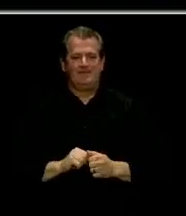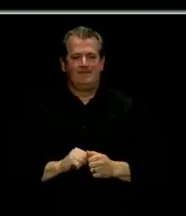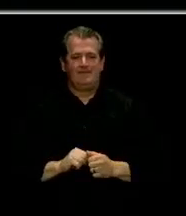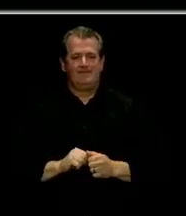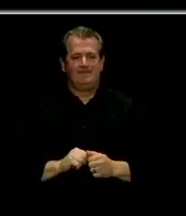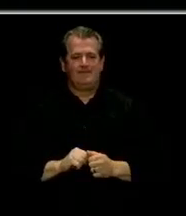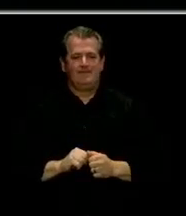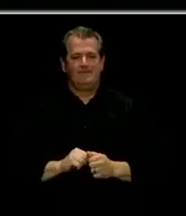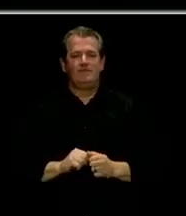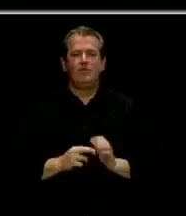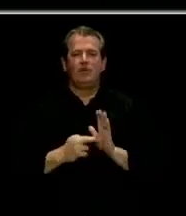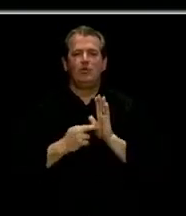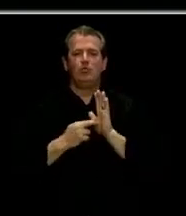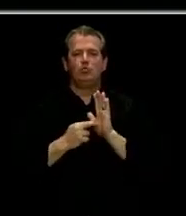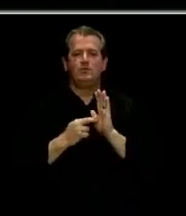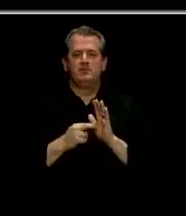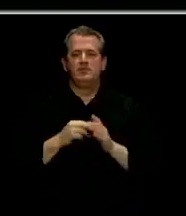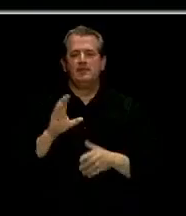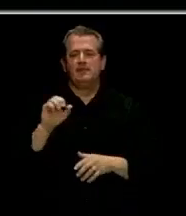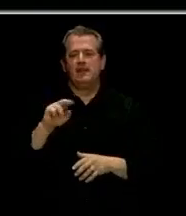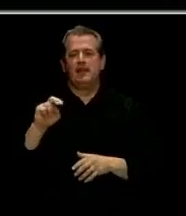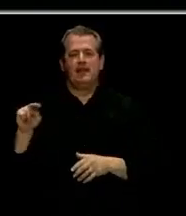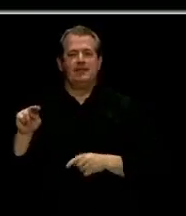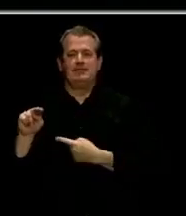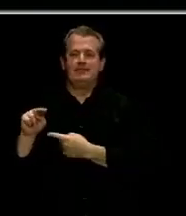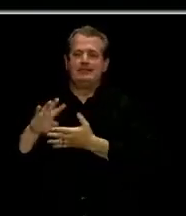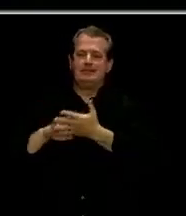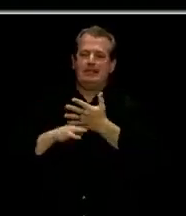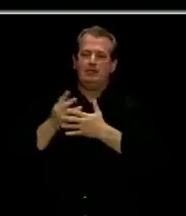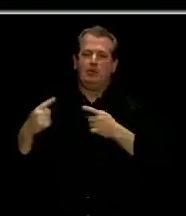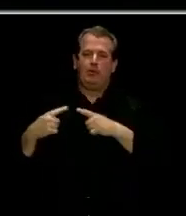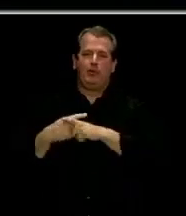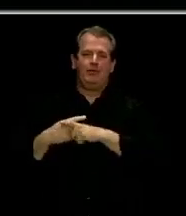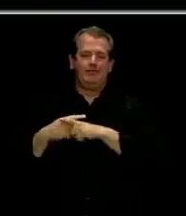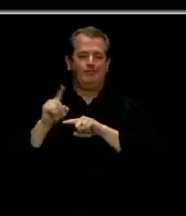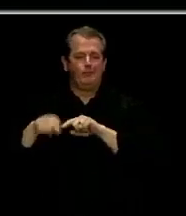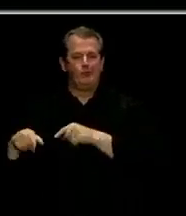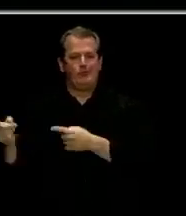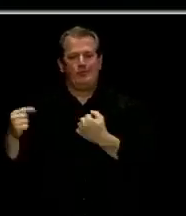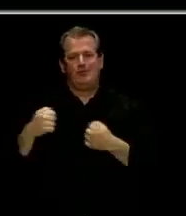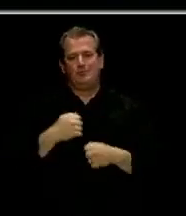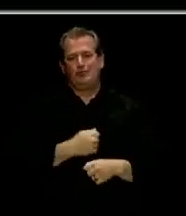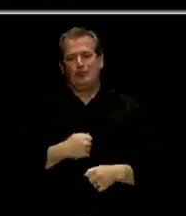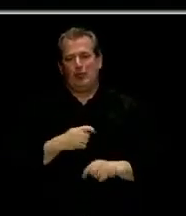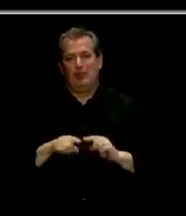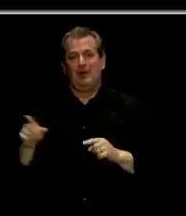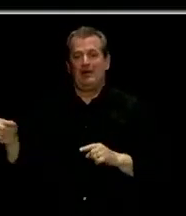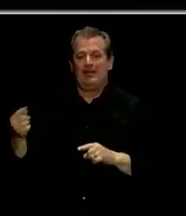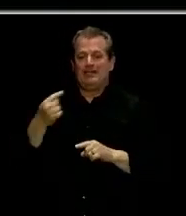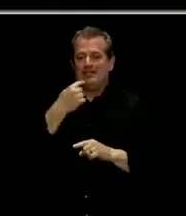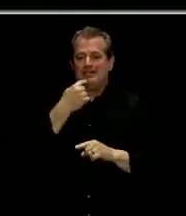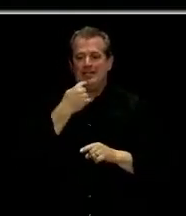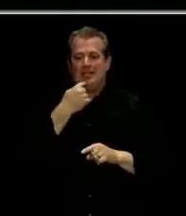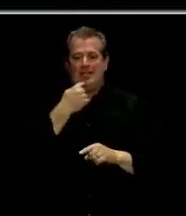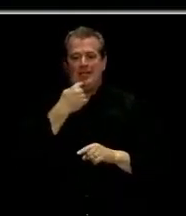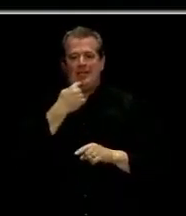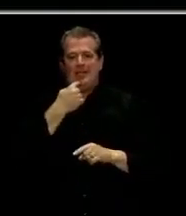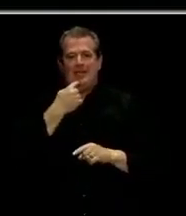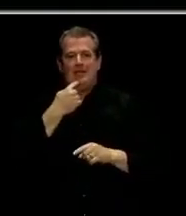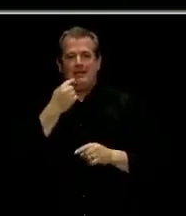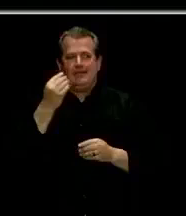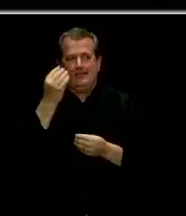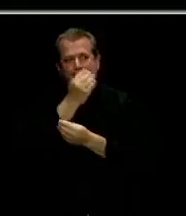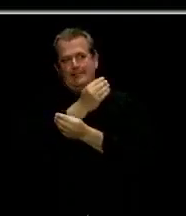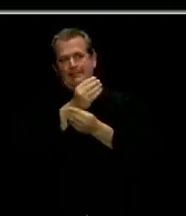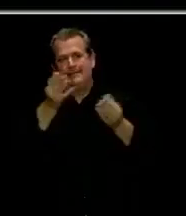And Representative Buchanan wishes he could be here. Unfortunately, there's a scheduling conflict that made it impossible, but he did want me to say send his warm